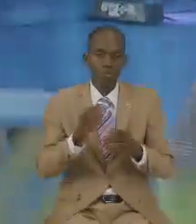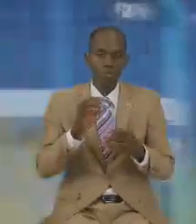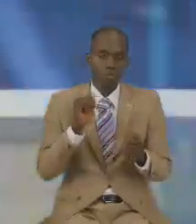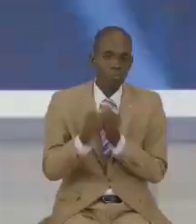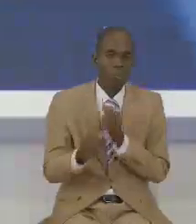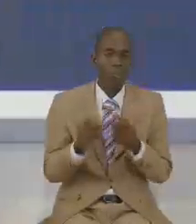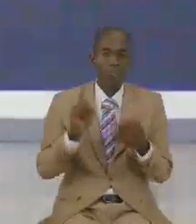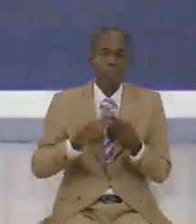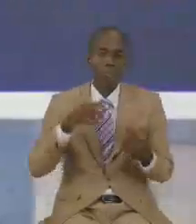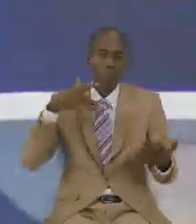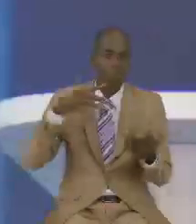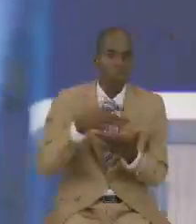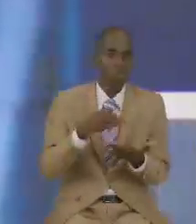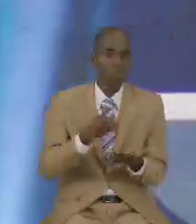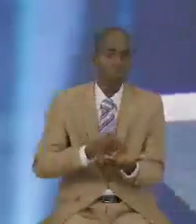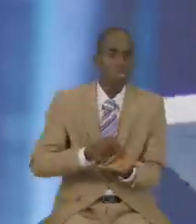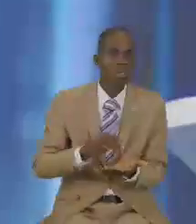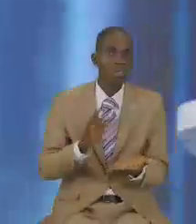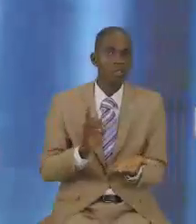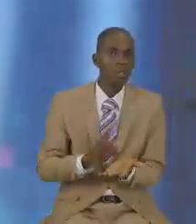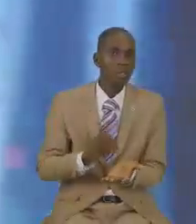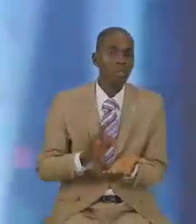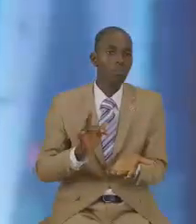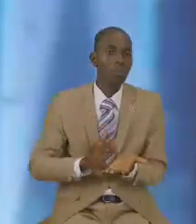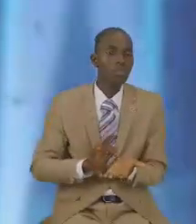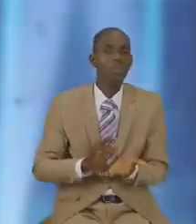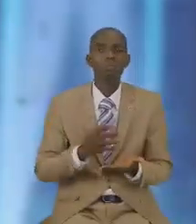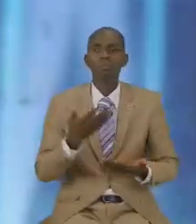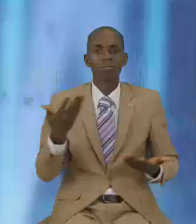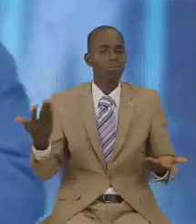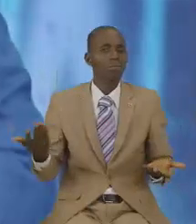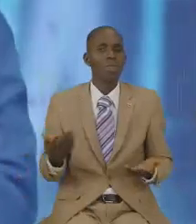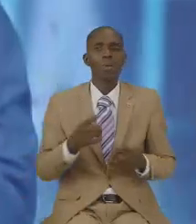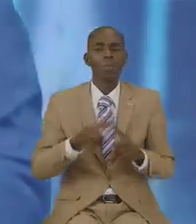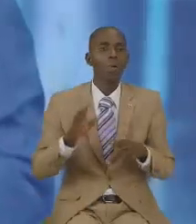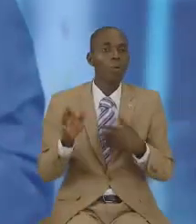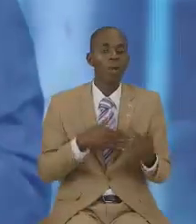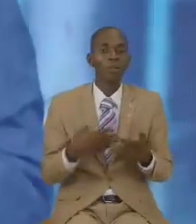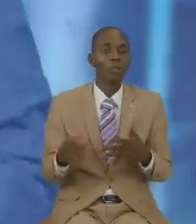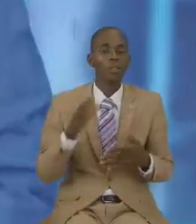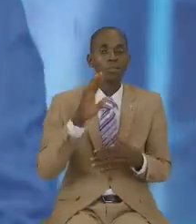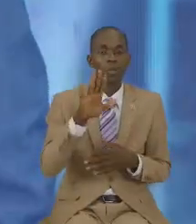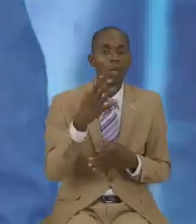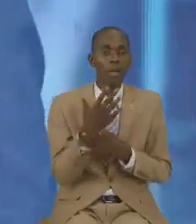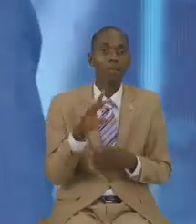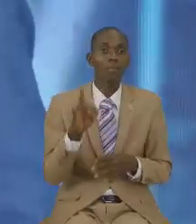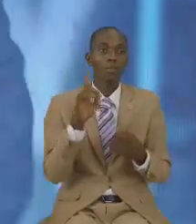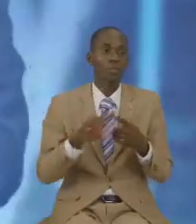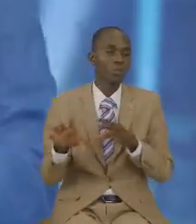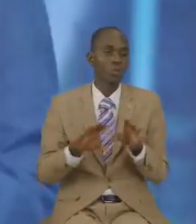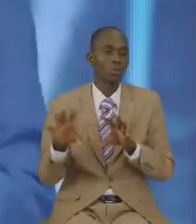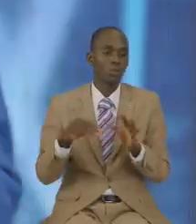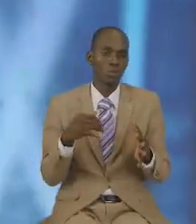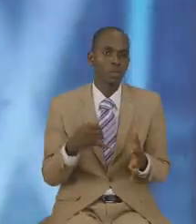of medicine. I don't have everything completed. That's all right. But whatsoever your hands find to do, do it.